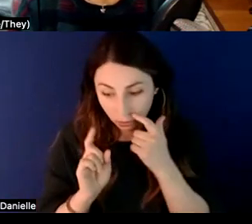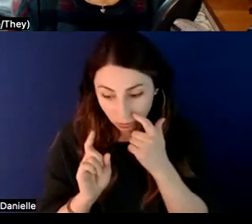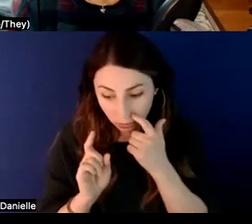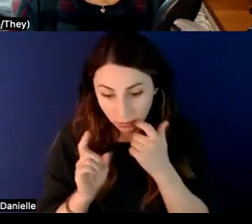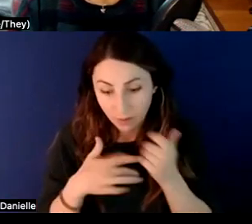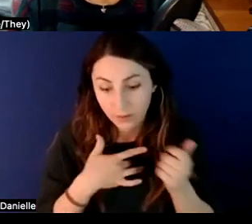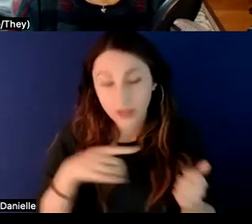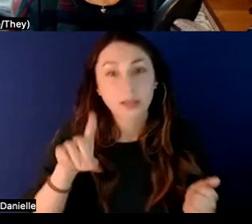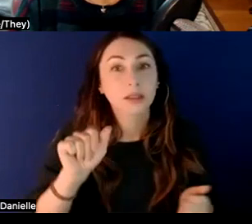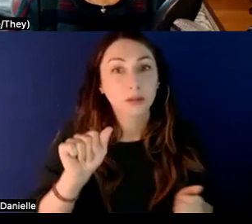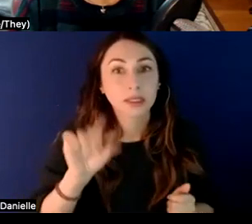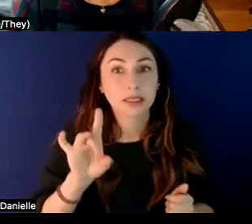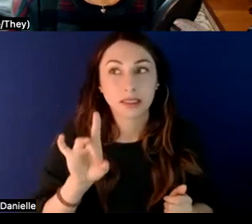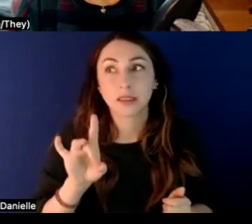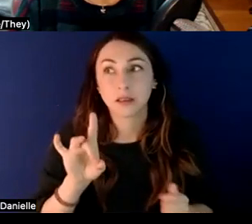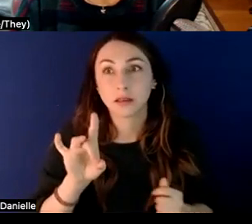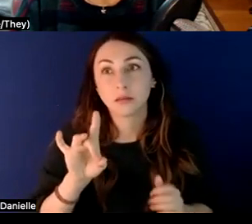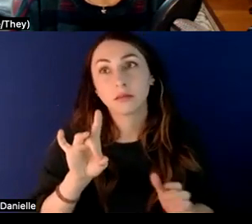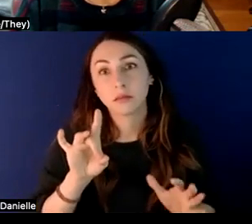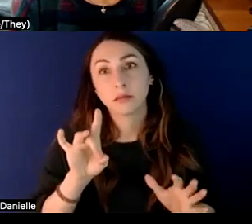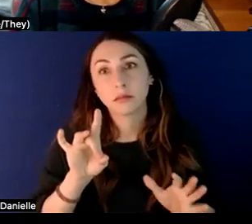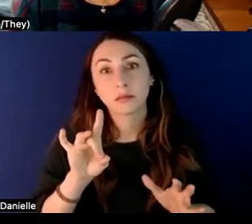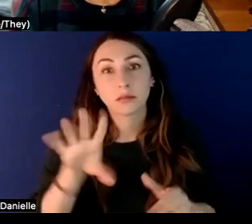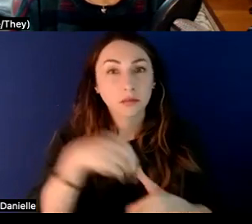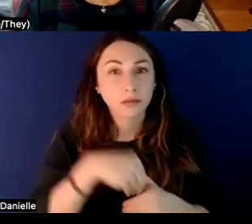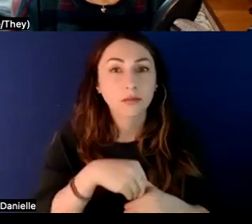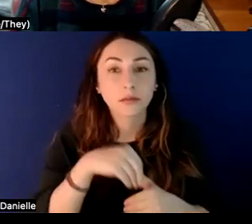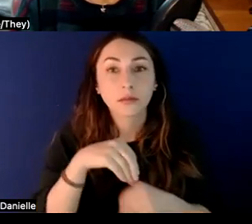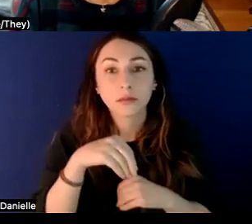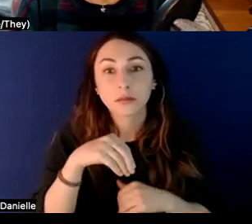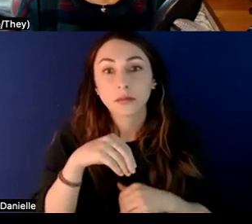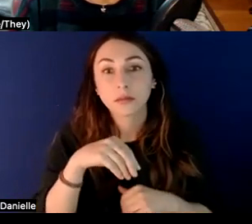like disability came to play for me was